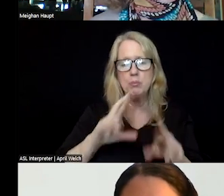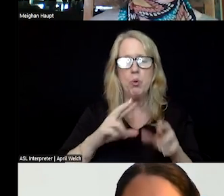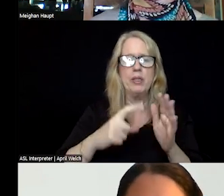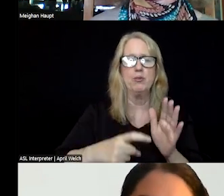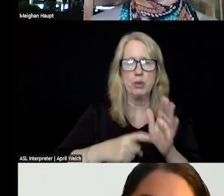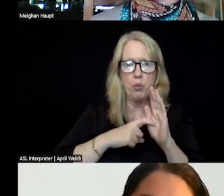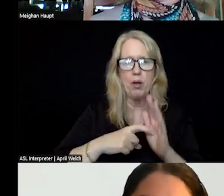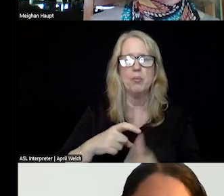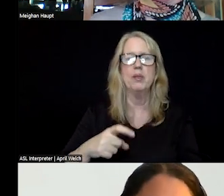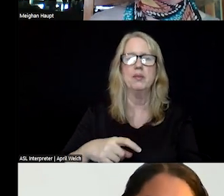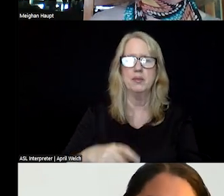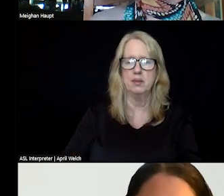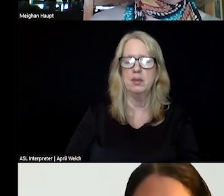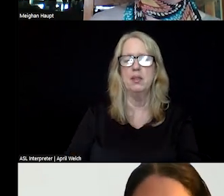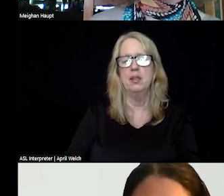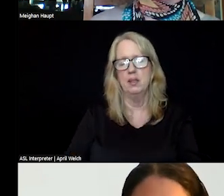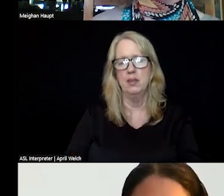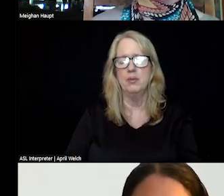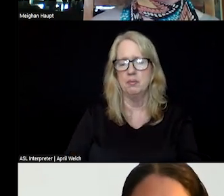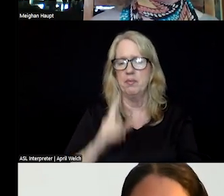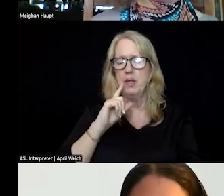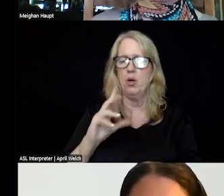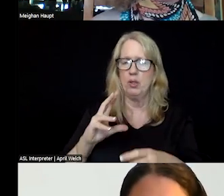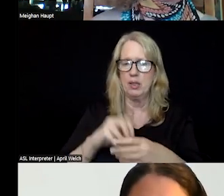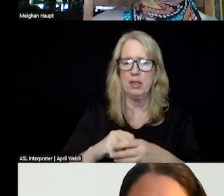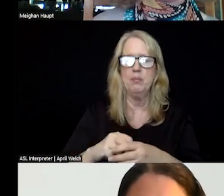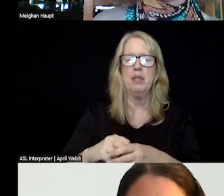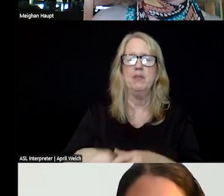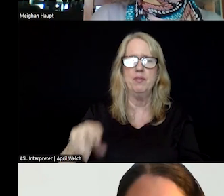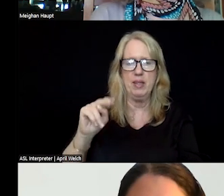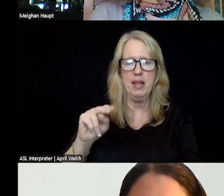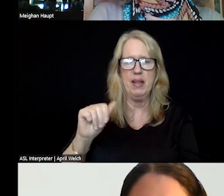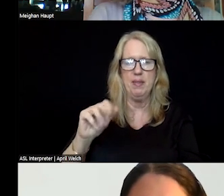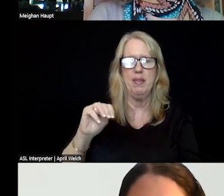requirements, which are included in the NASH bid model bill.